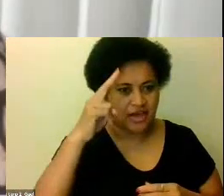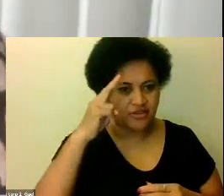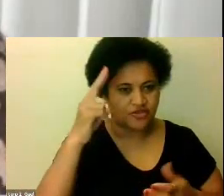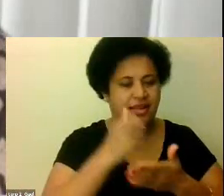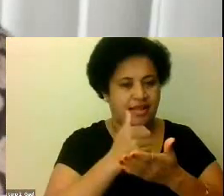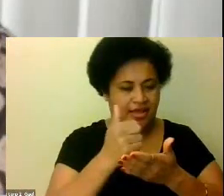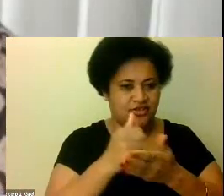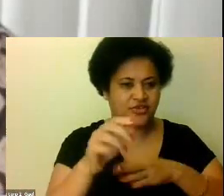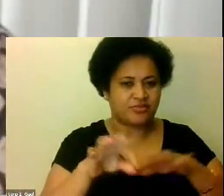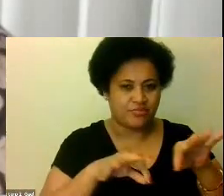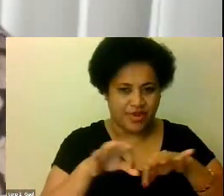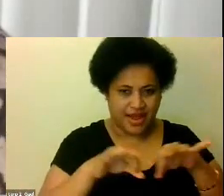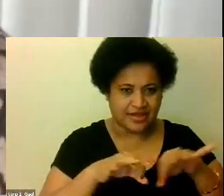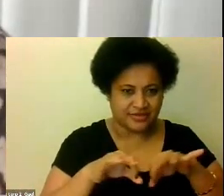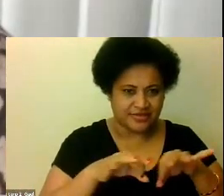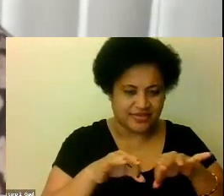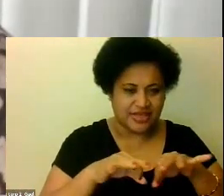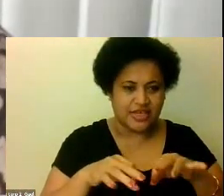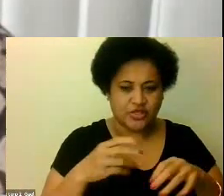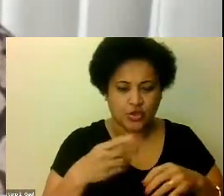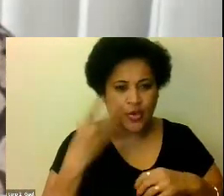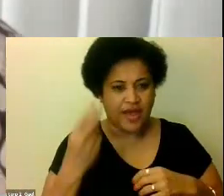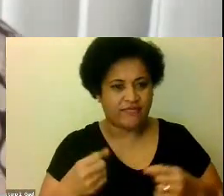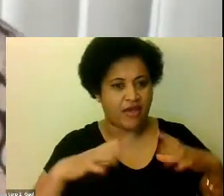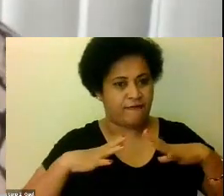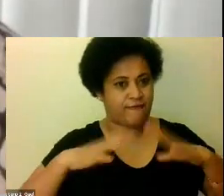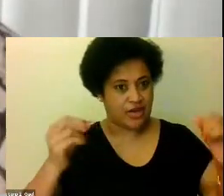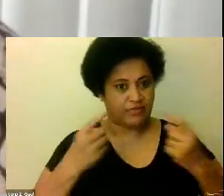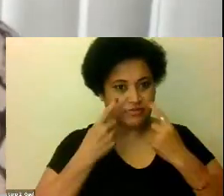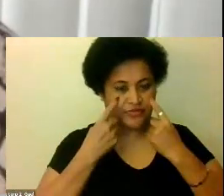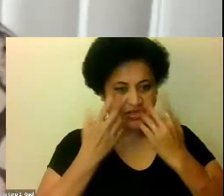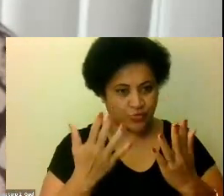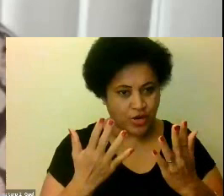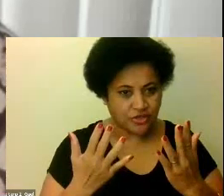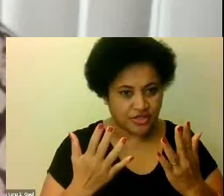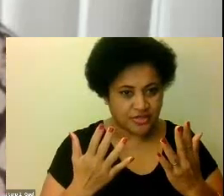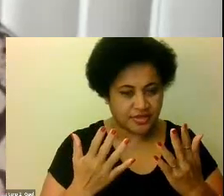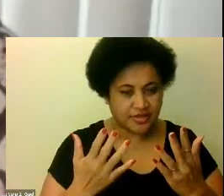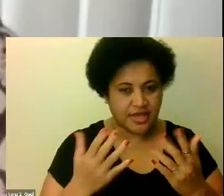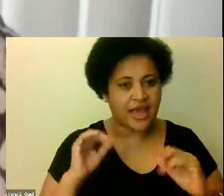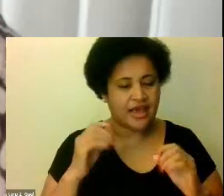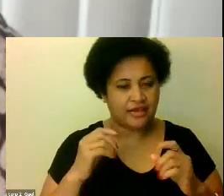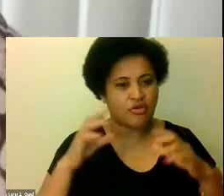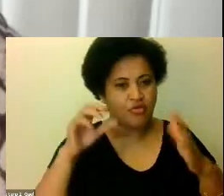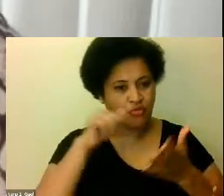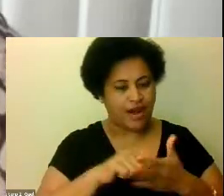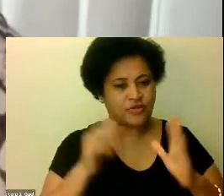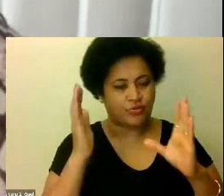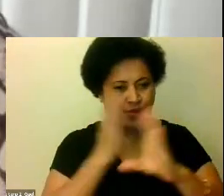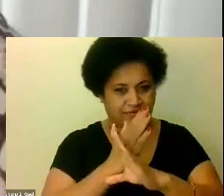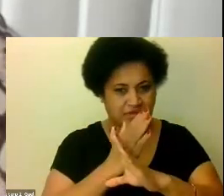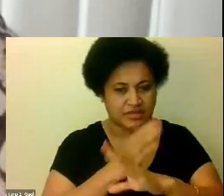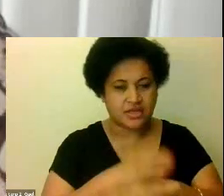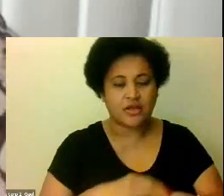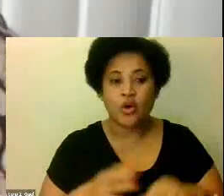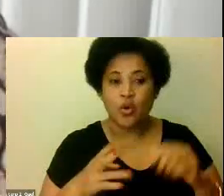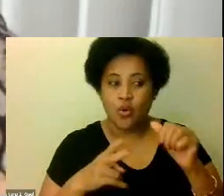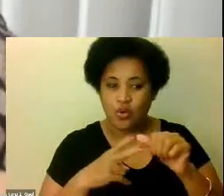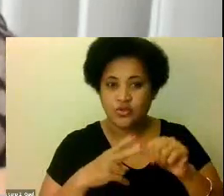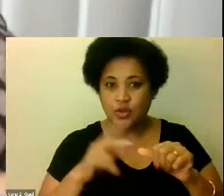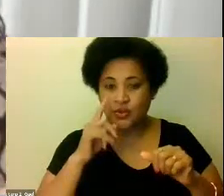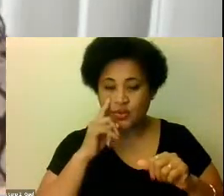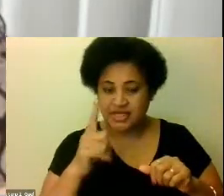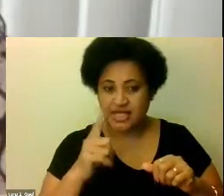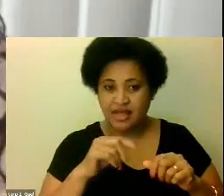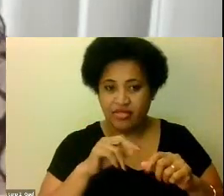reference to, say, data privacy or freedom of expression. But I think it's really interesting to see the Georgian National Action Plan that highlights the